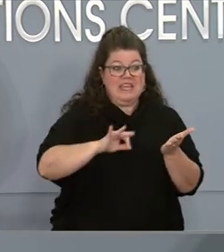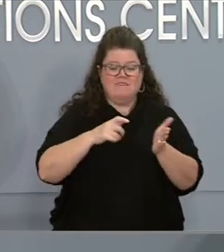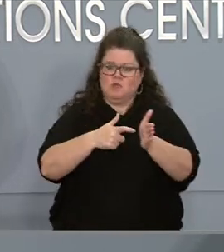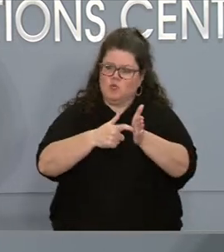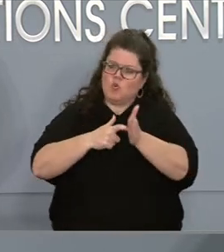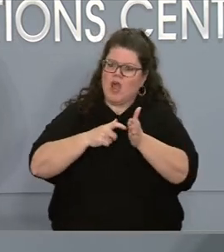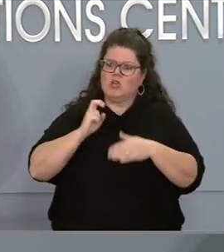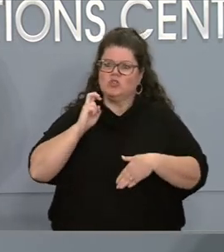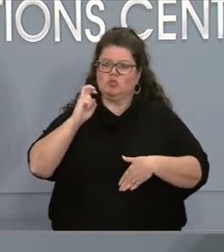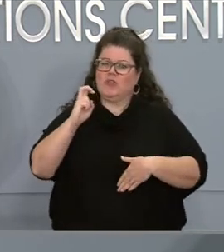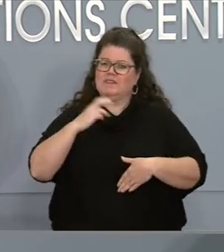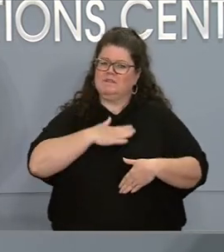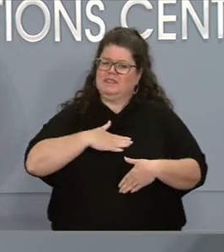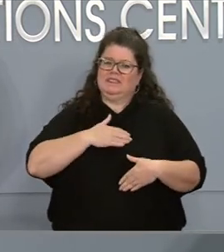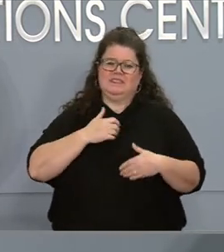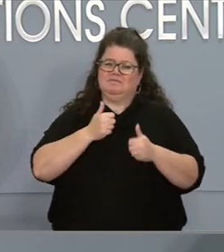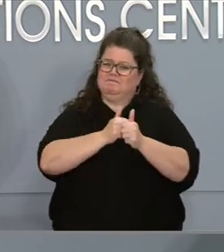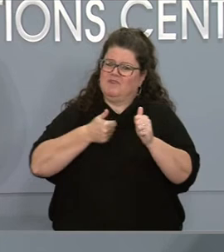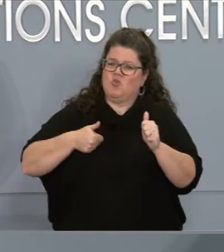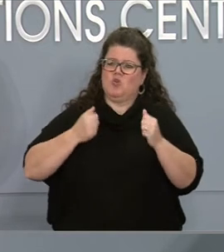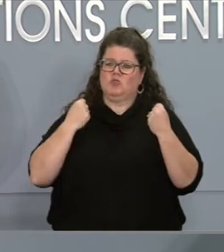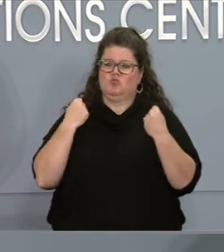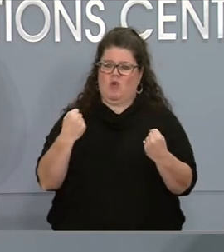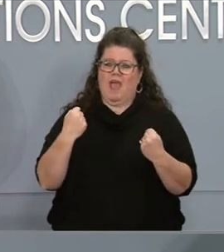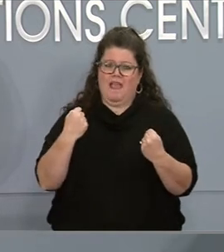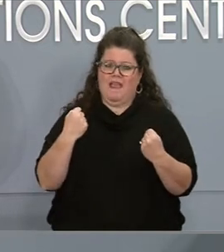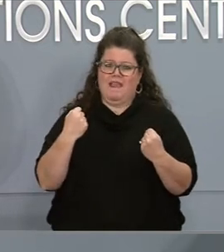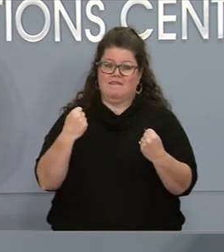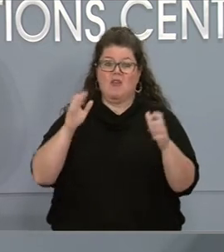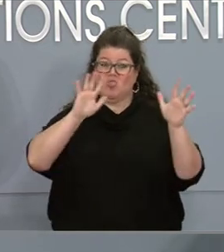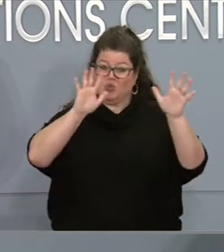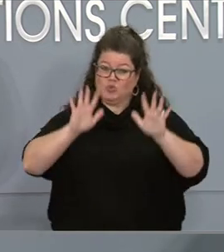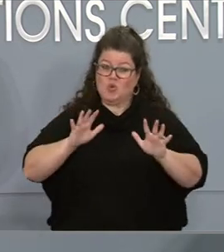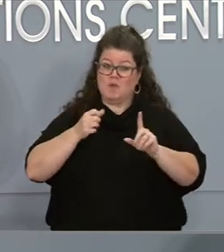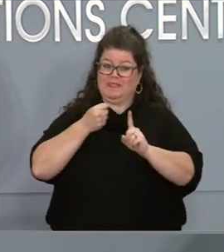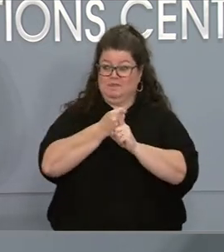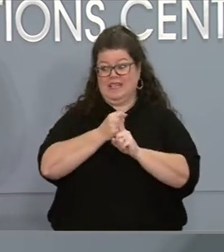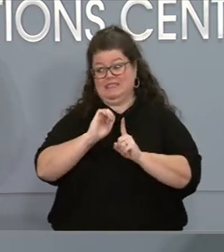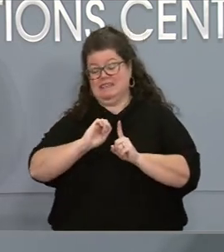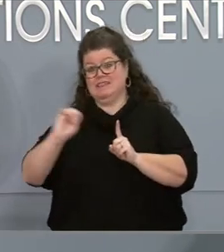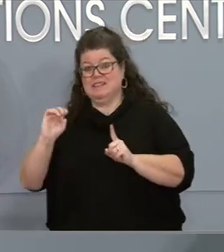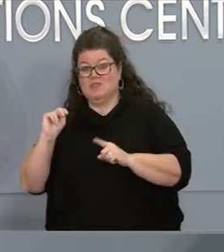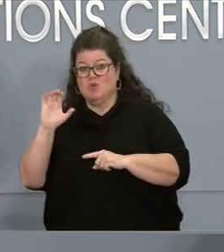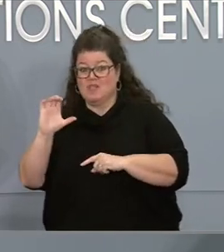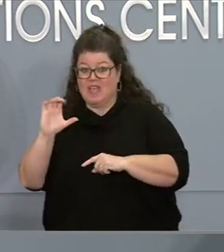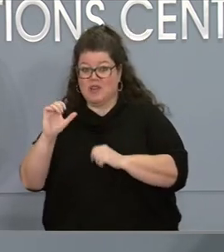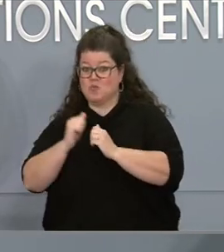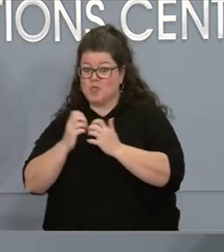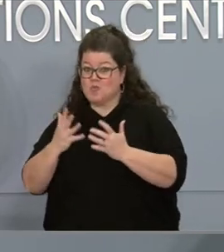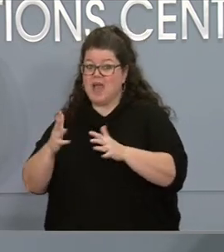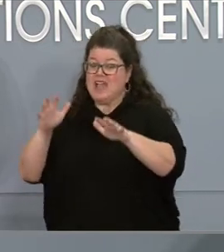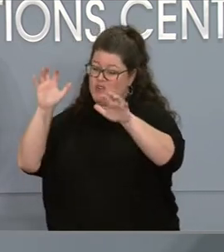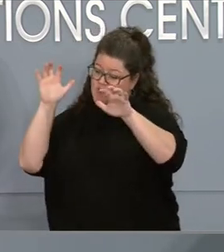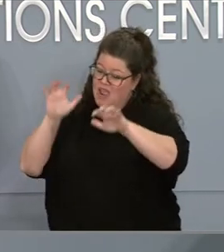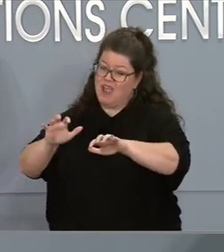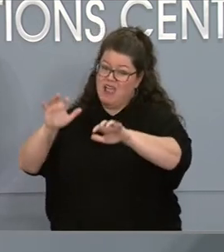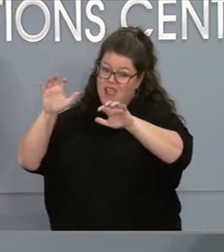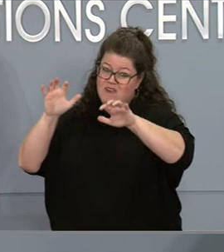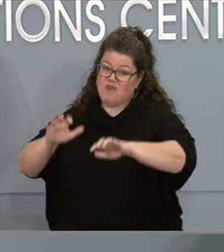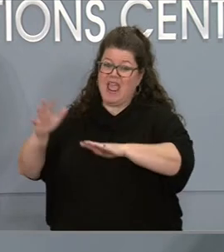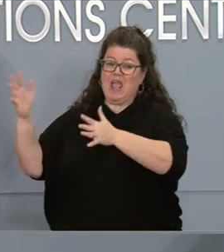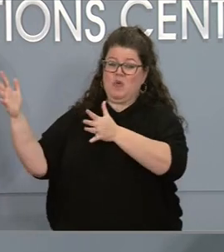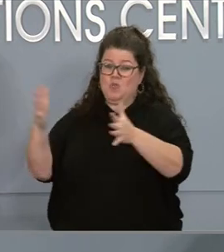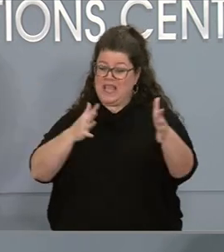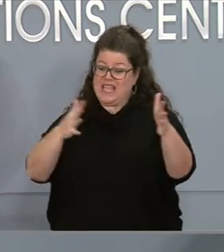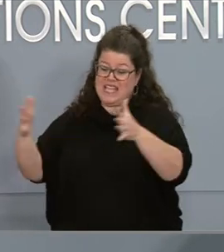please do not drive. The storm is also impacting eastern North Carolina with high rain and high winds. Due to the